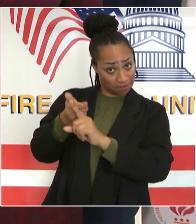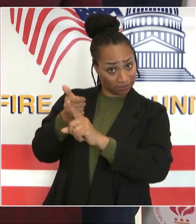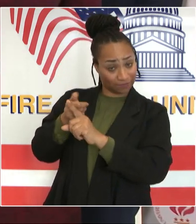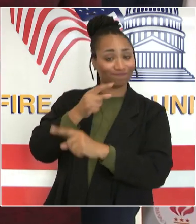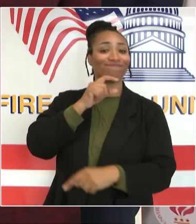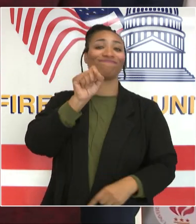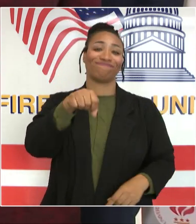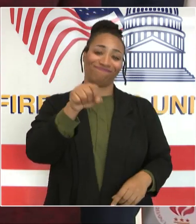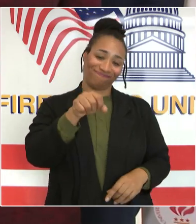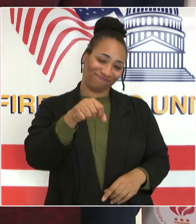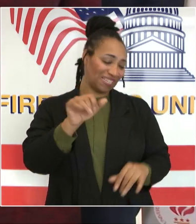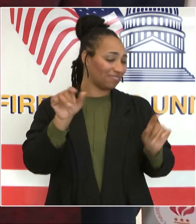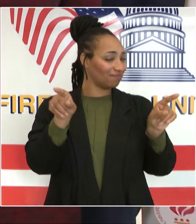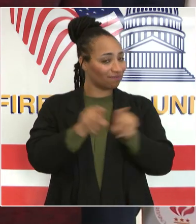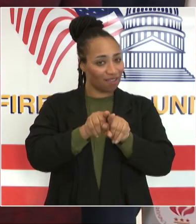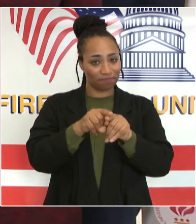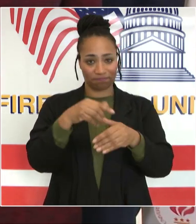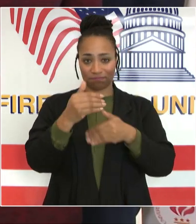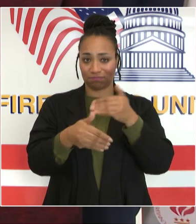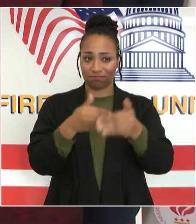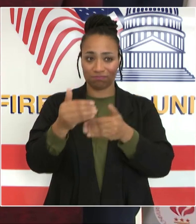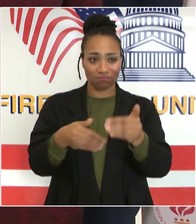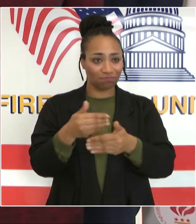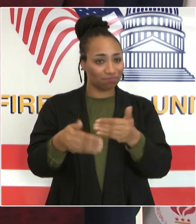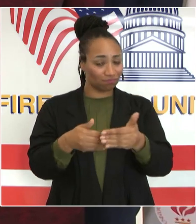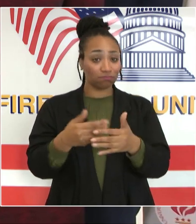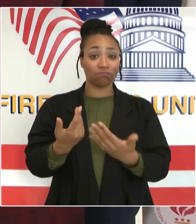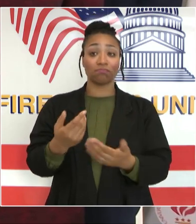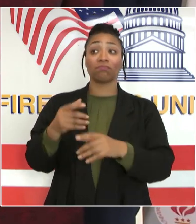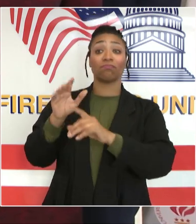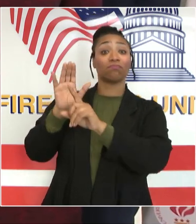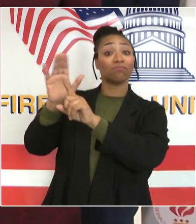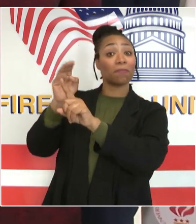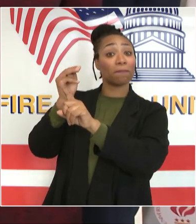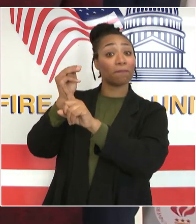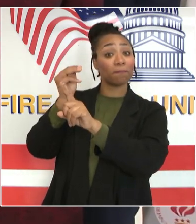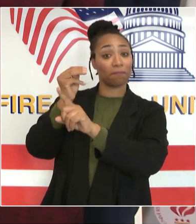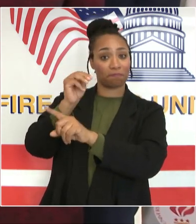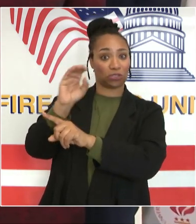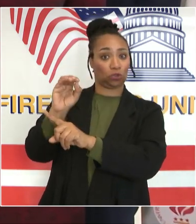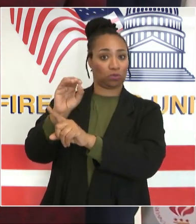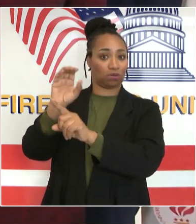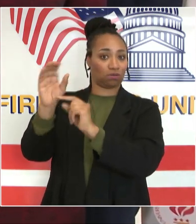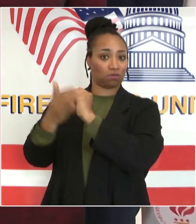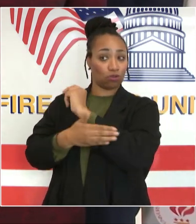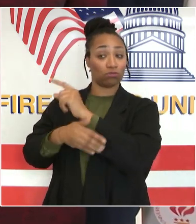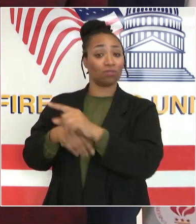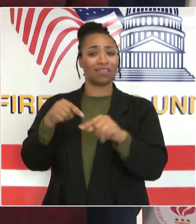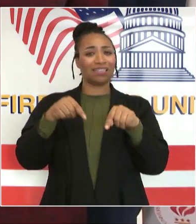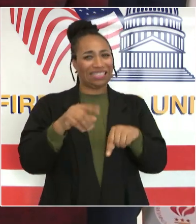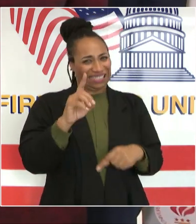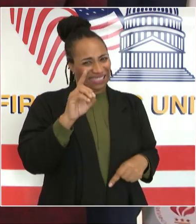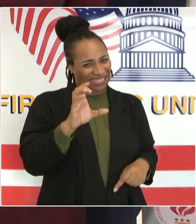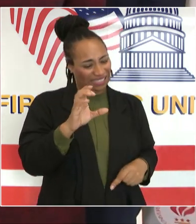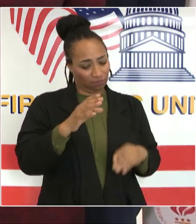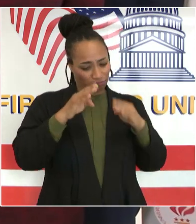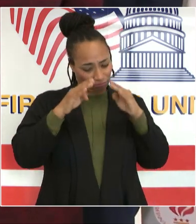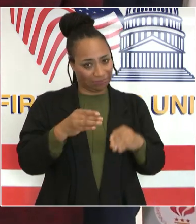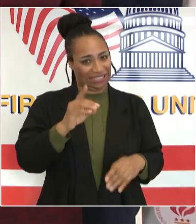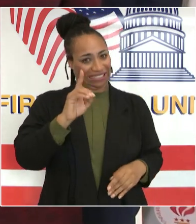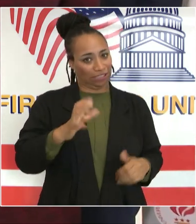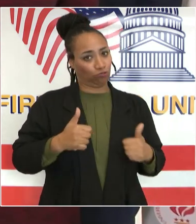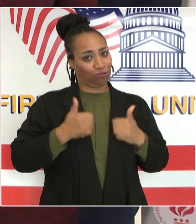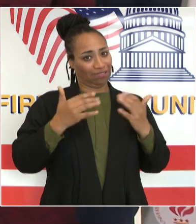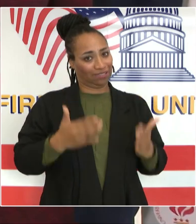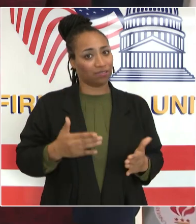thing. It is a community college-based paramedic program. DC Fire and EMS is a proud partner. Cost that you can tell us what tuition